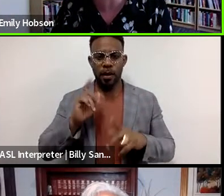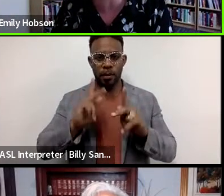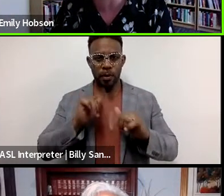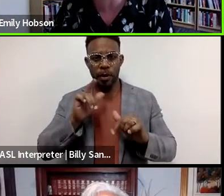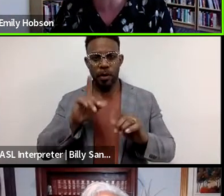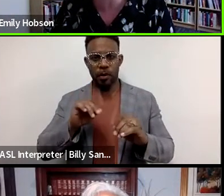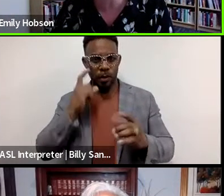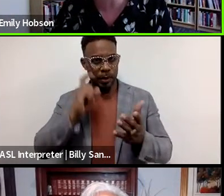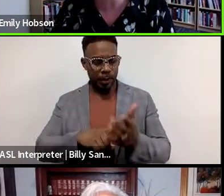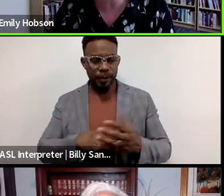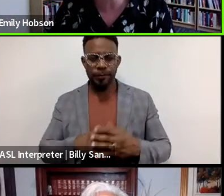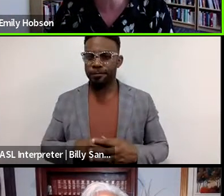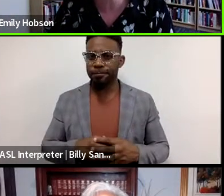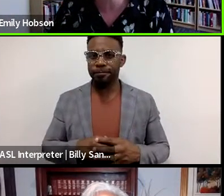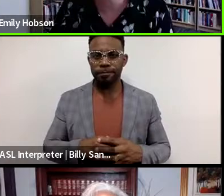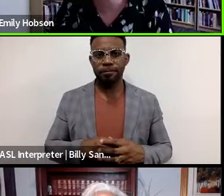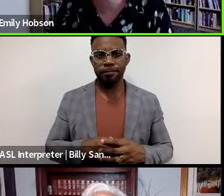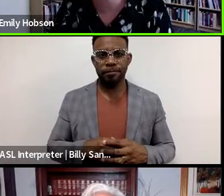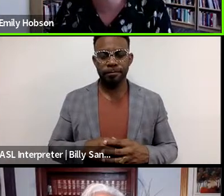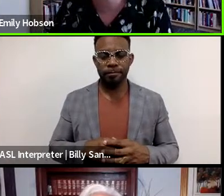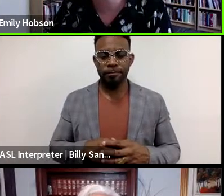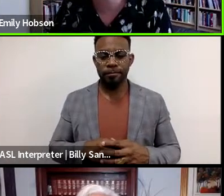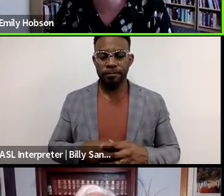that we do cite.